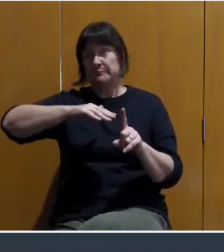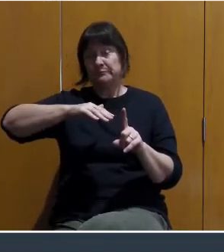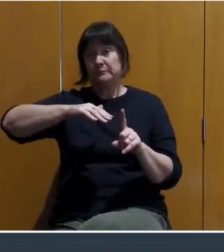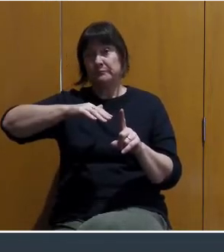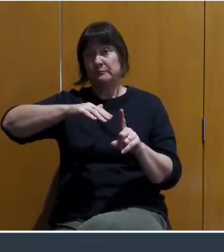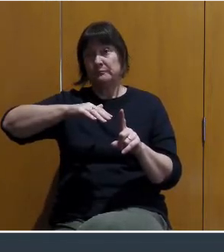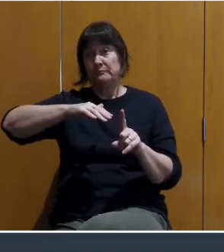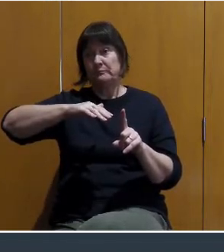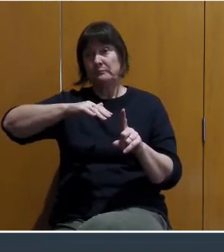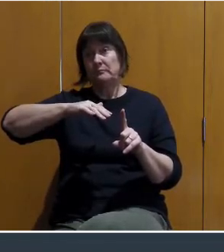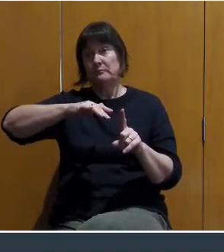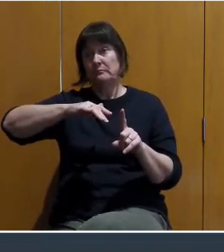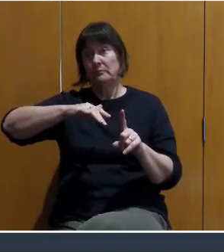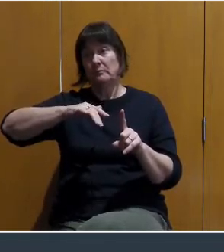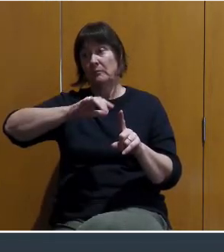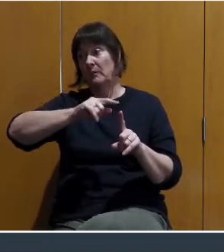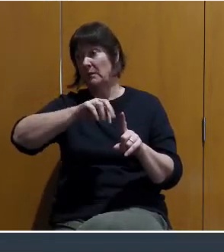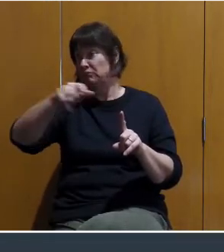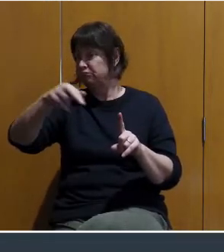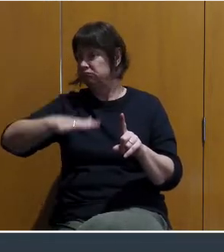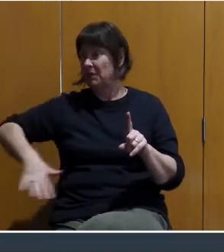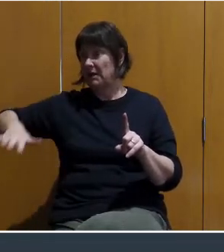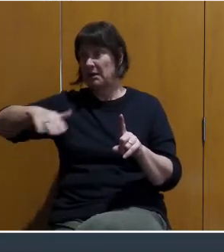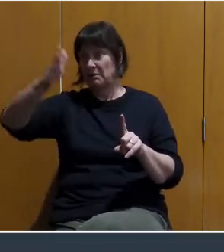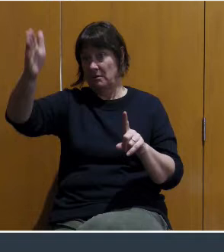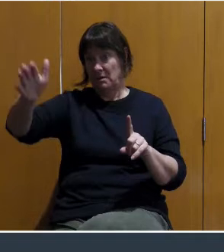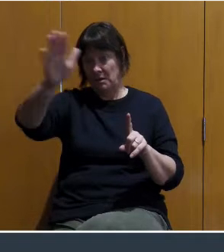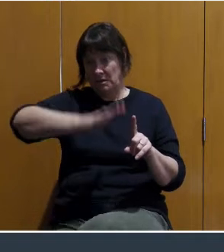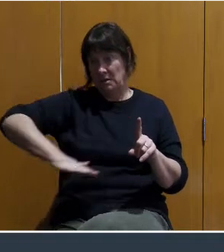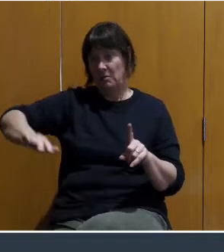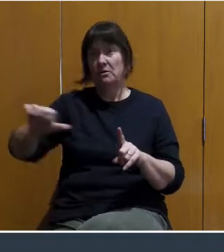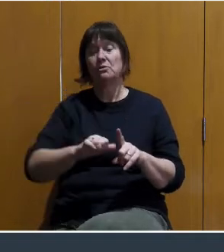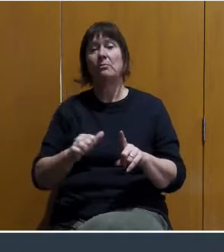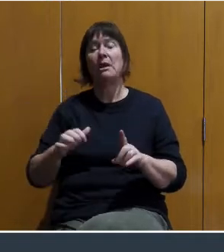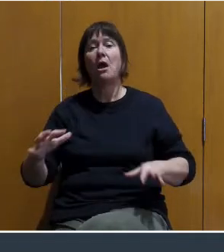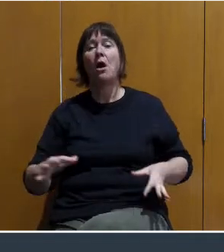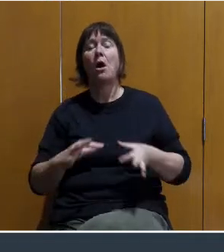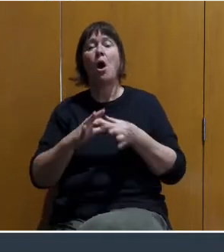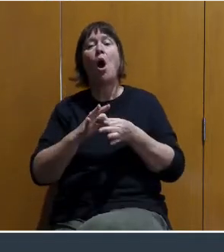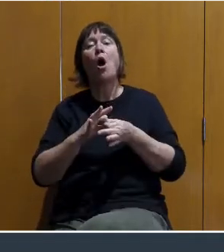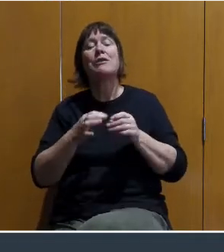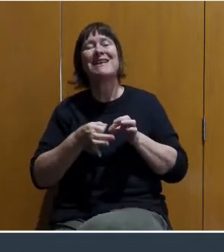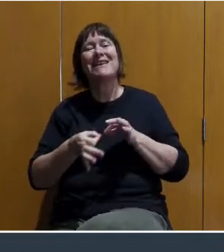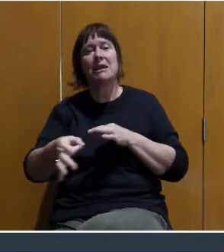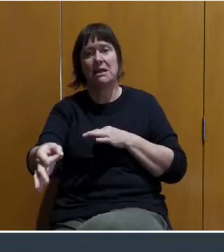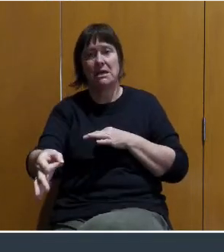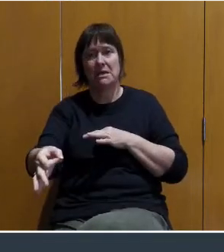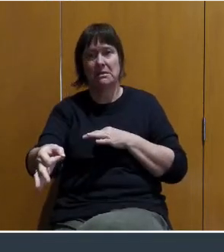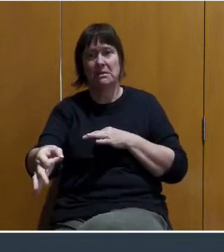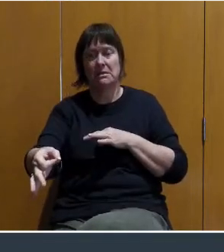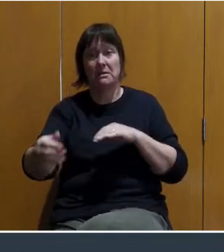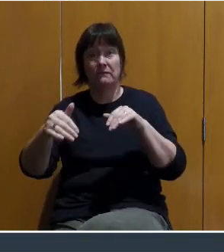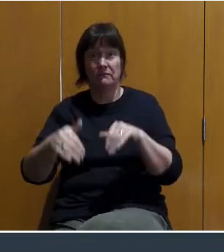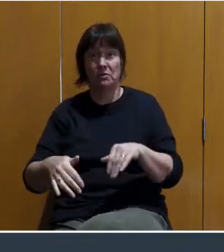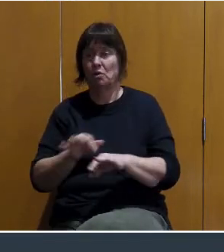joining up to the embankment road bridge, I think should be an on-lead area, not a prohibited area for